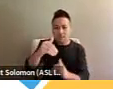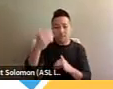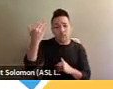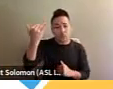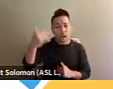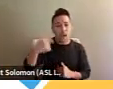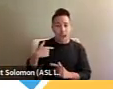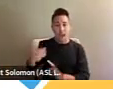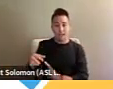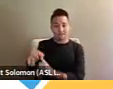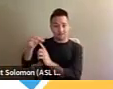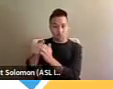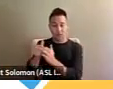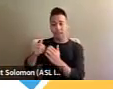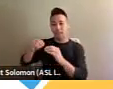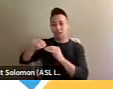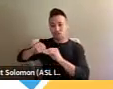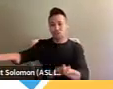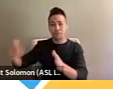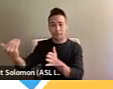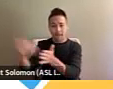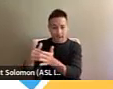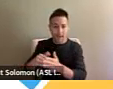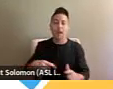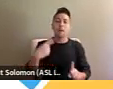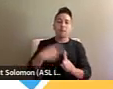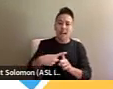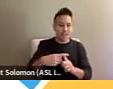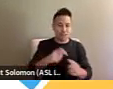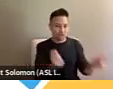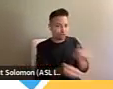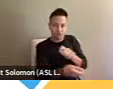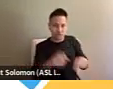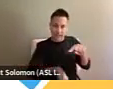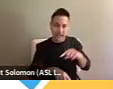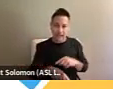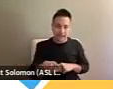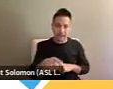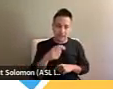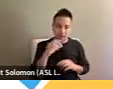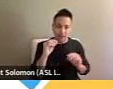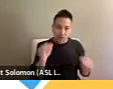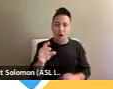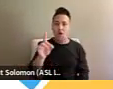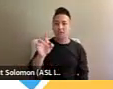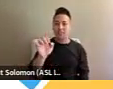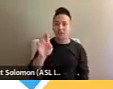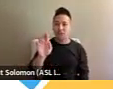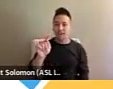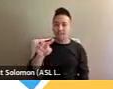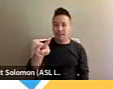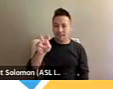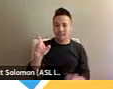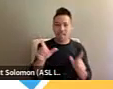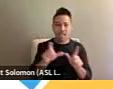the redistribute, plus you can't change it, right? Because that's a no derivative license. Right. I'm going to pause here